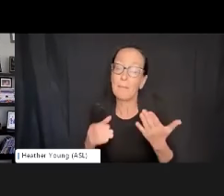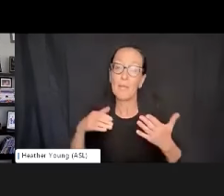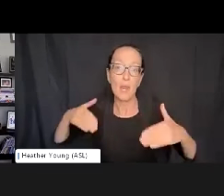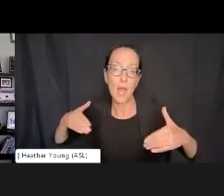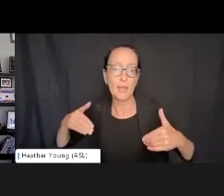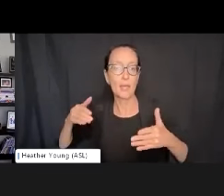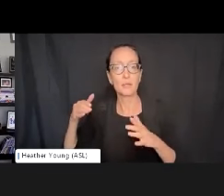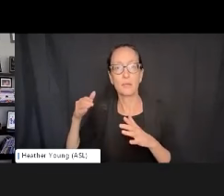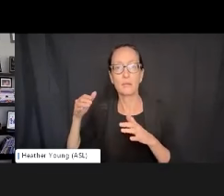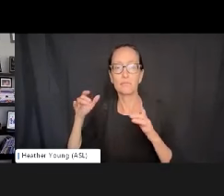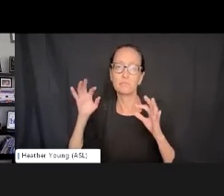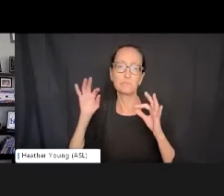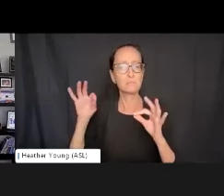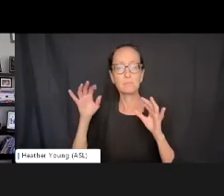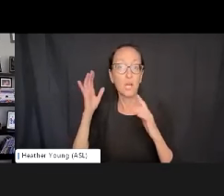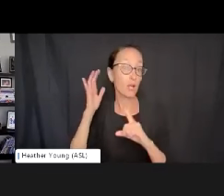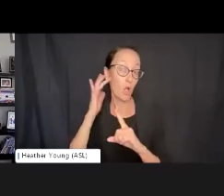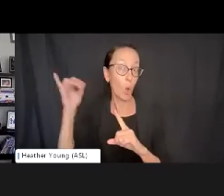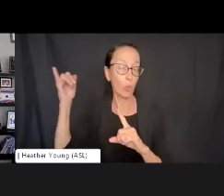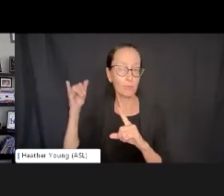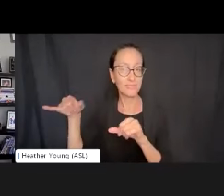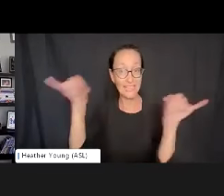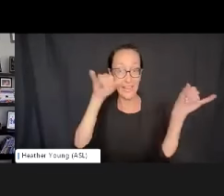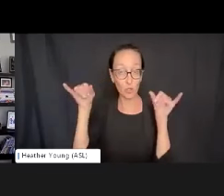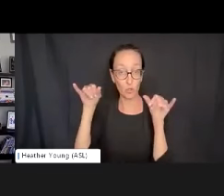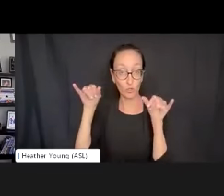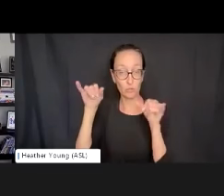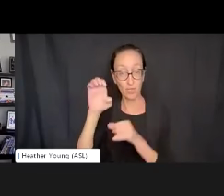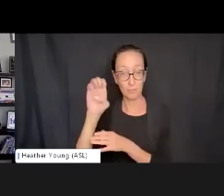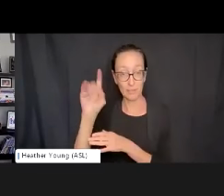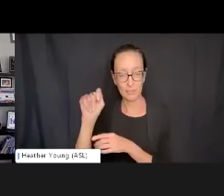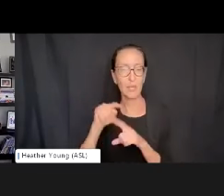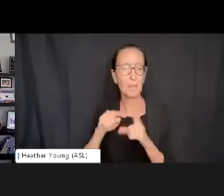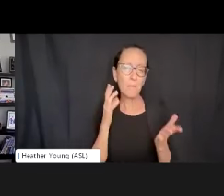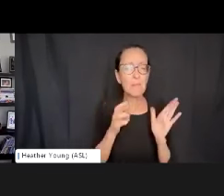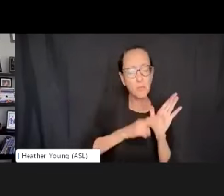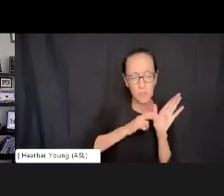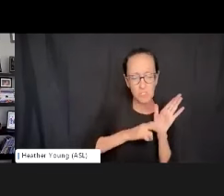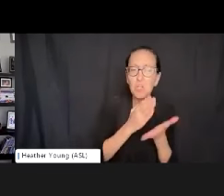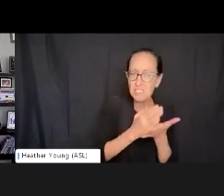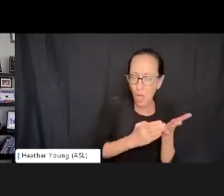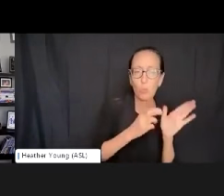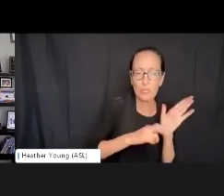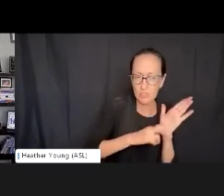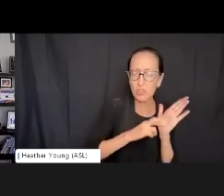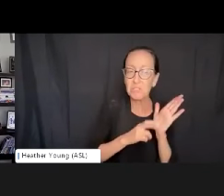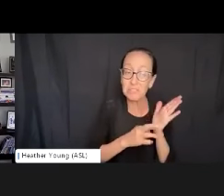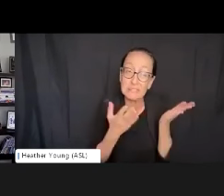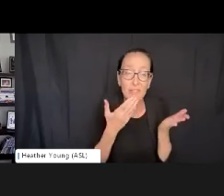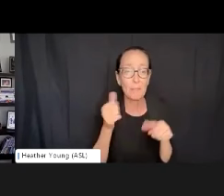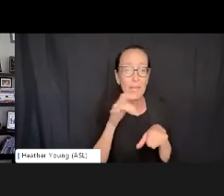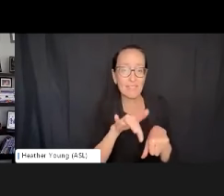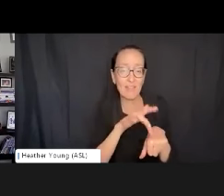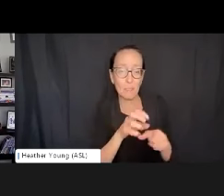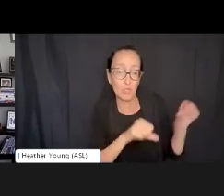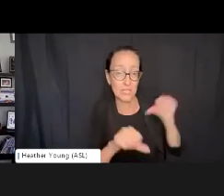a gold standard evidence-based treatment, but what we know from the research, maybe this is the best available science that we have, and